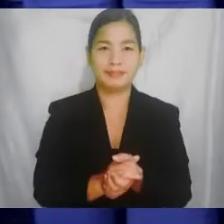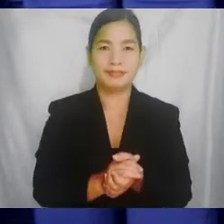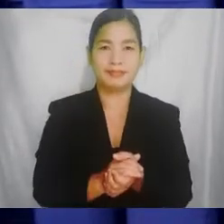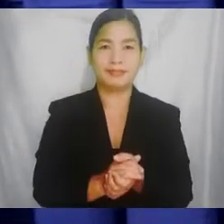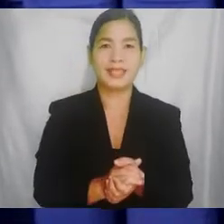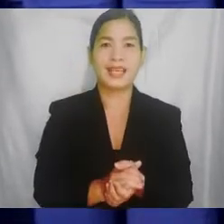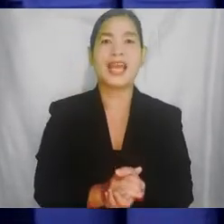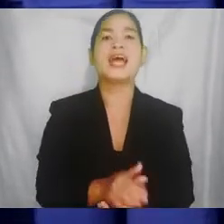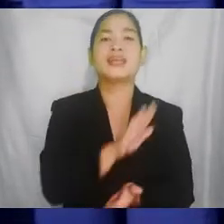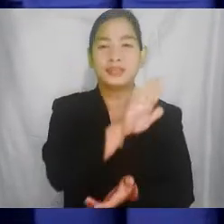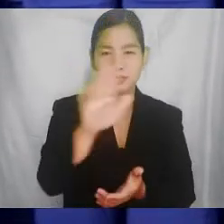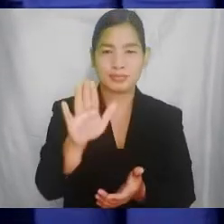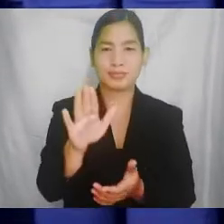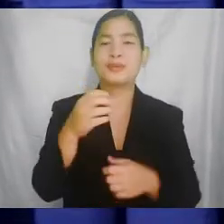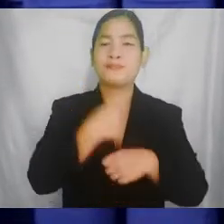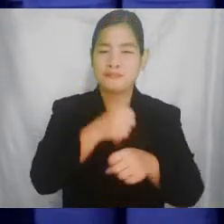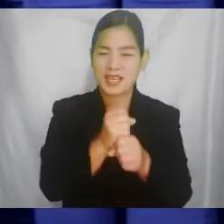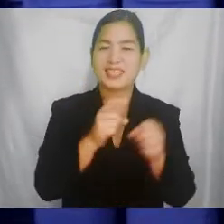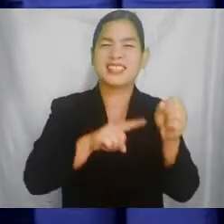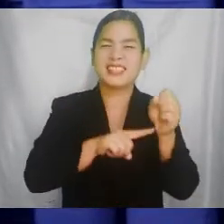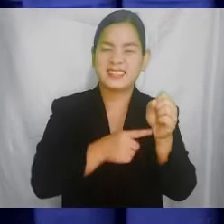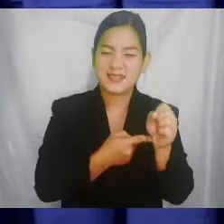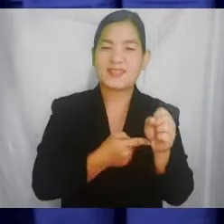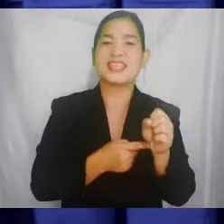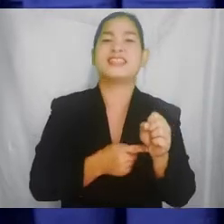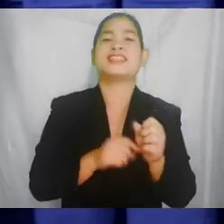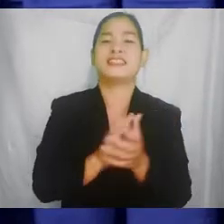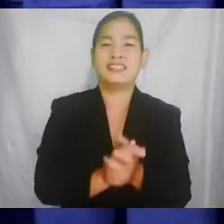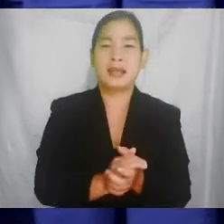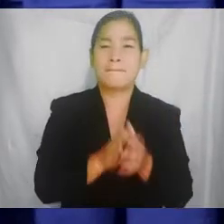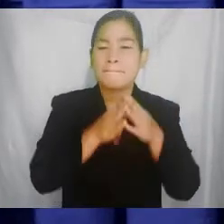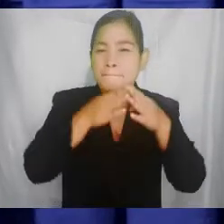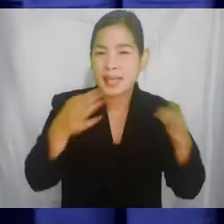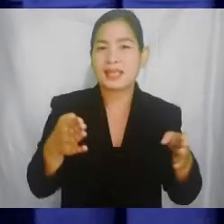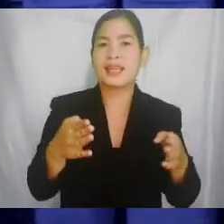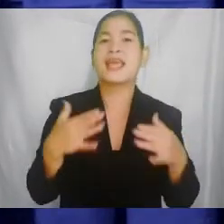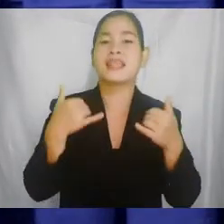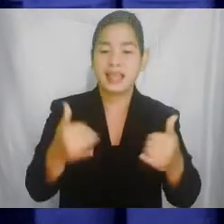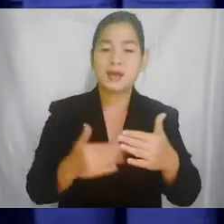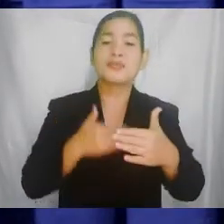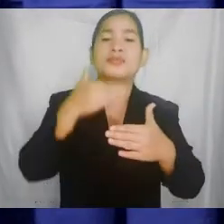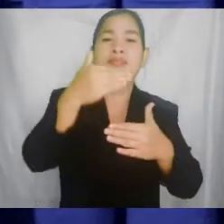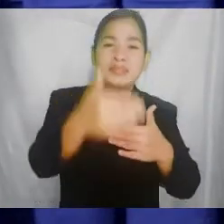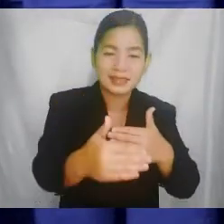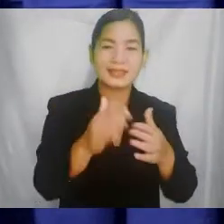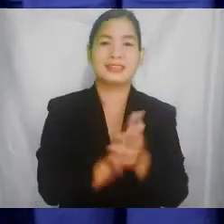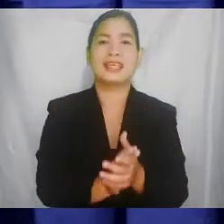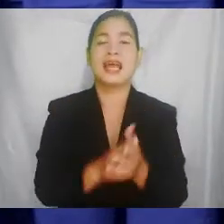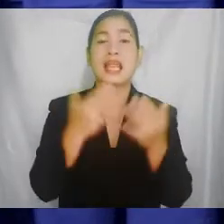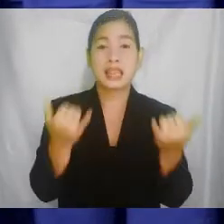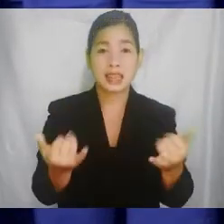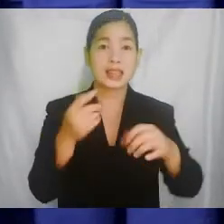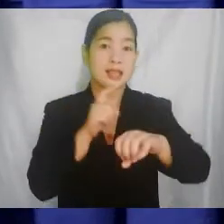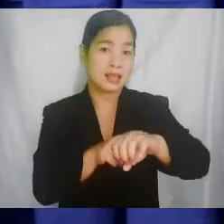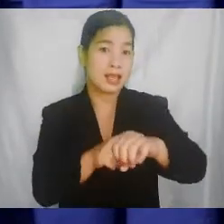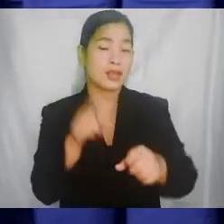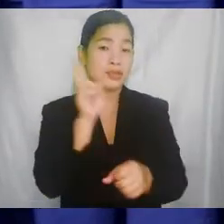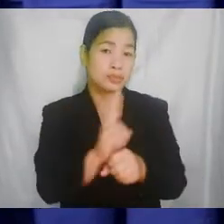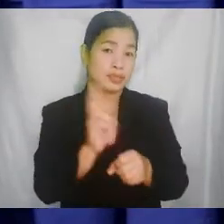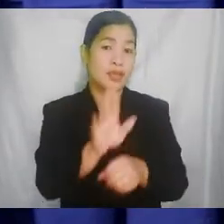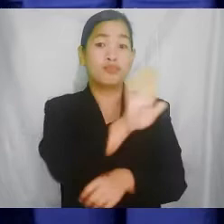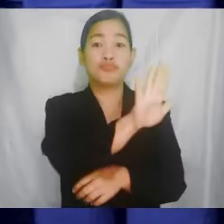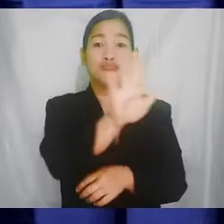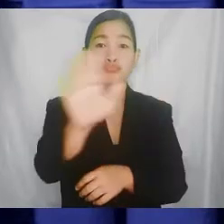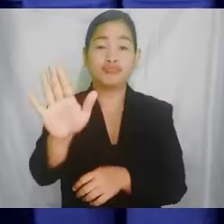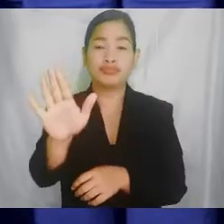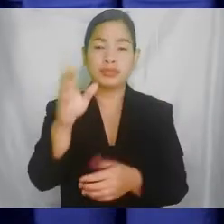You are making a great start. Let's make a bigger leap. This time, using your pen and paper,